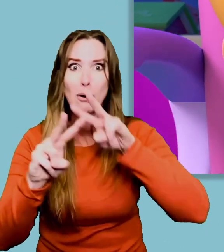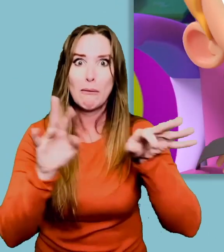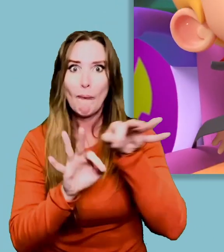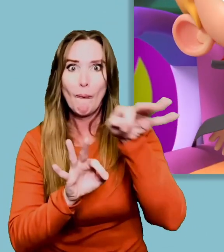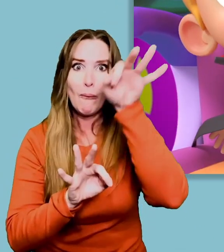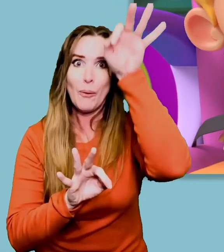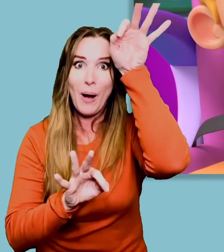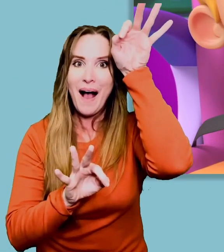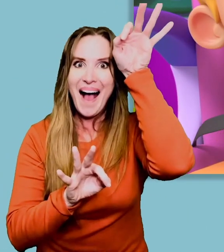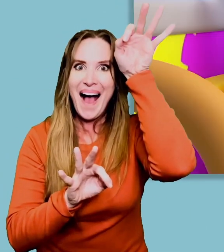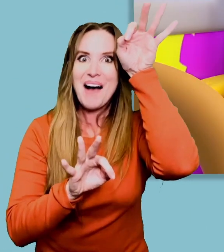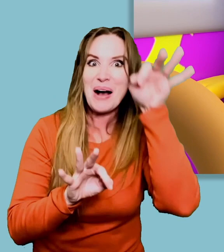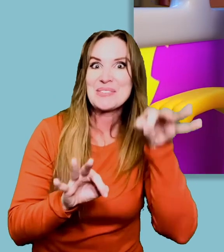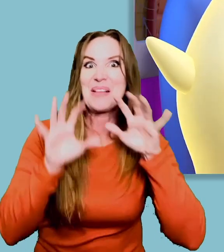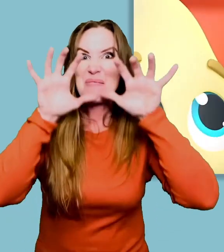How do you do?